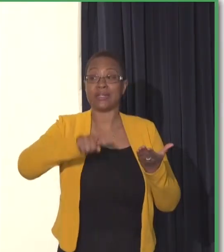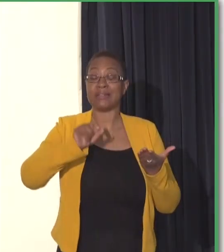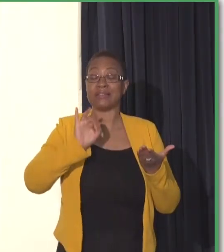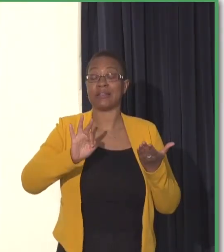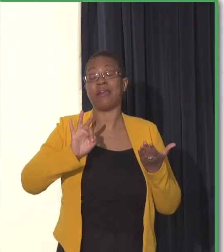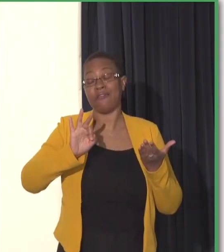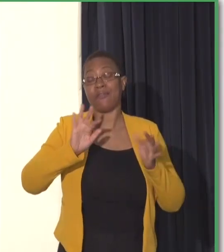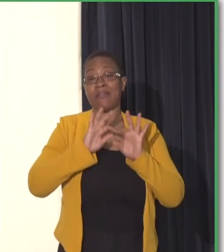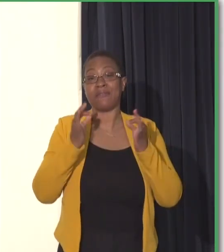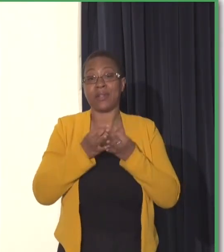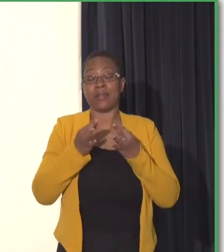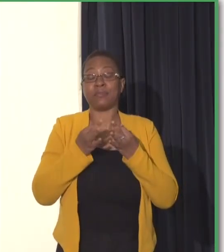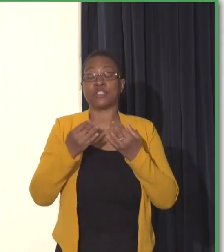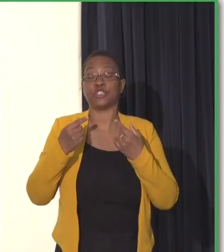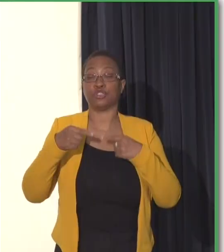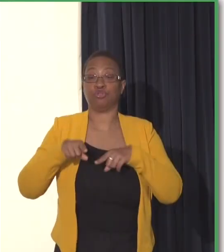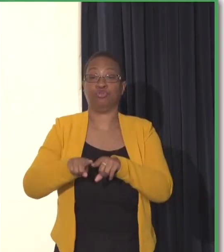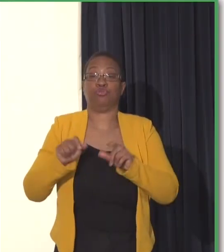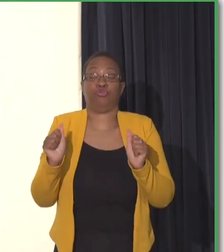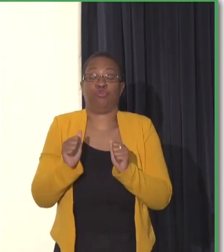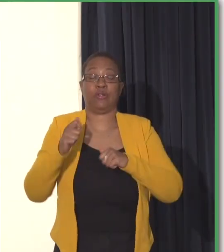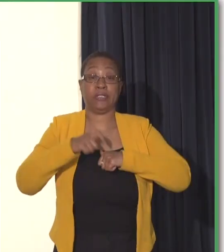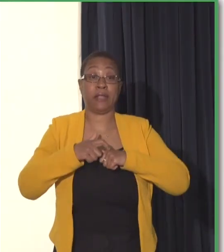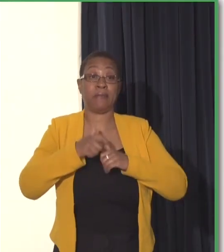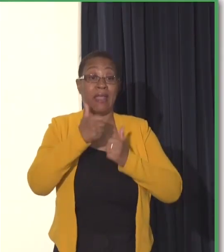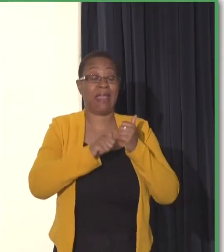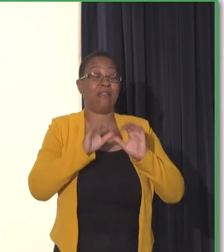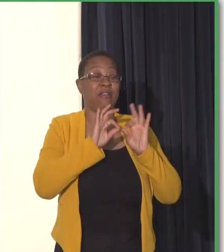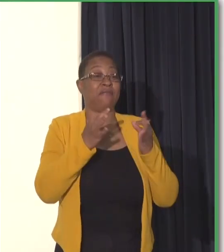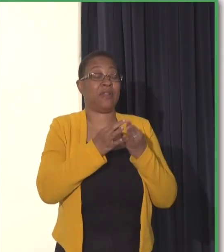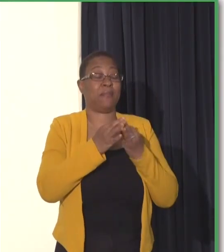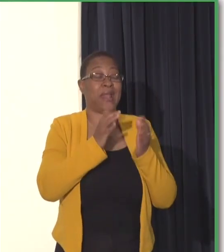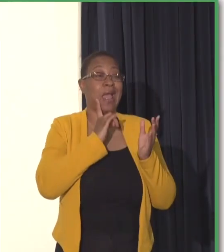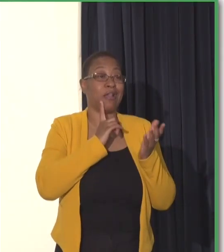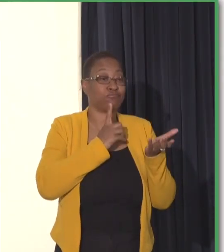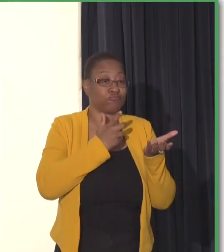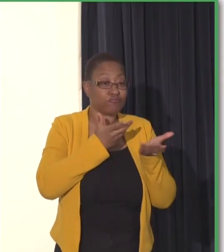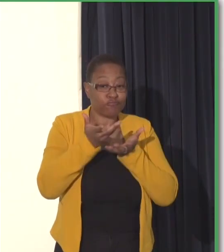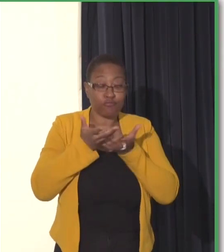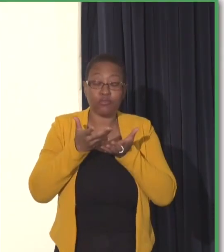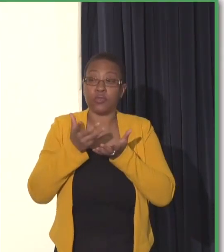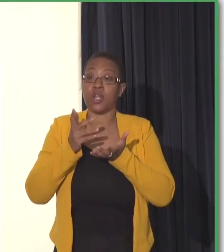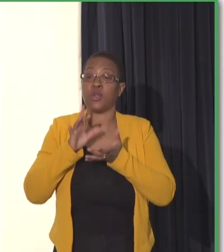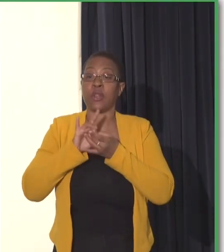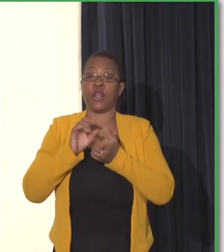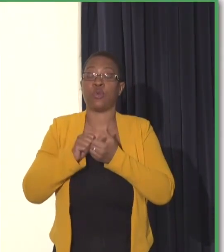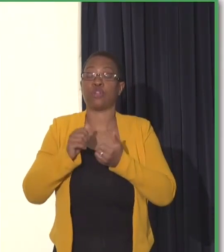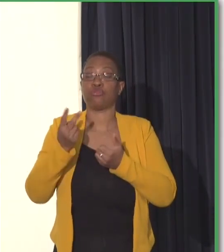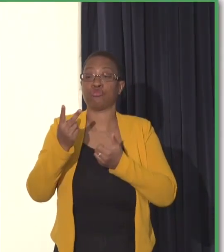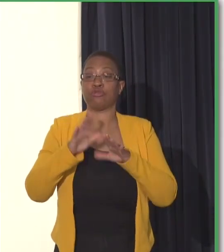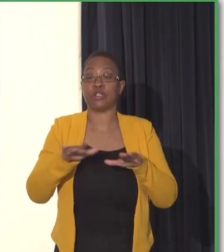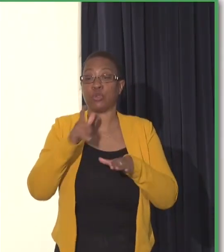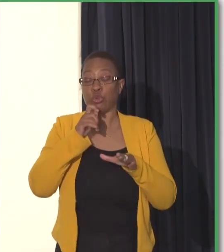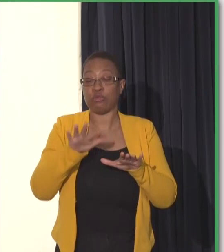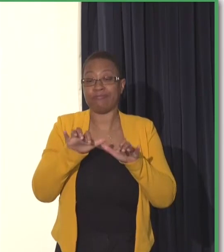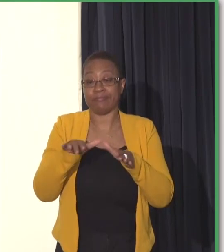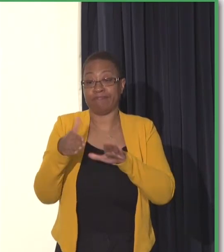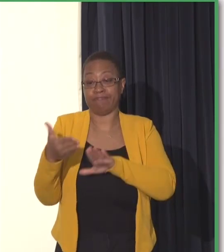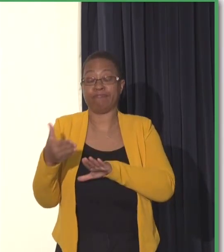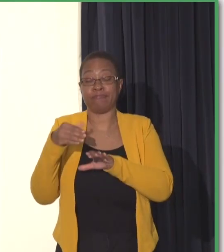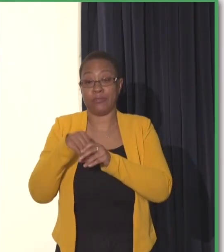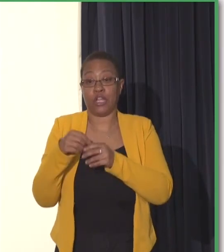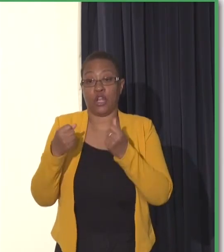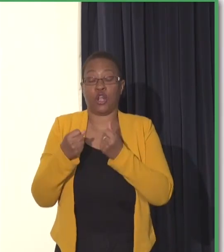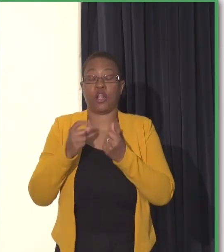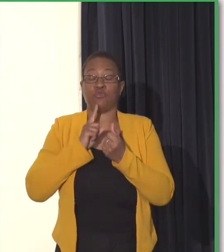Every member that I talked to regarding the 2 children that froze to death in the car have been totally